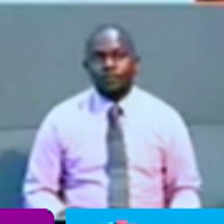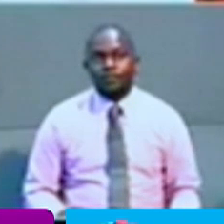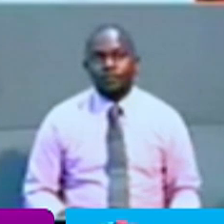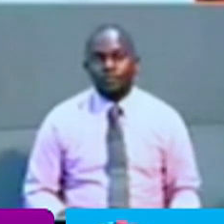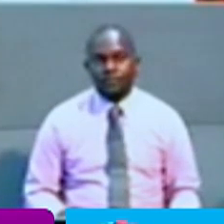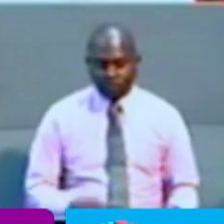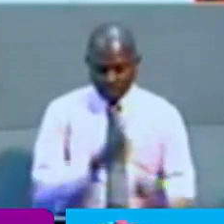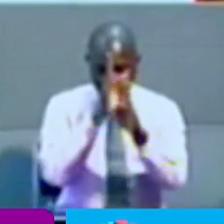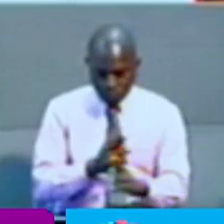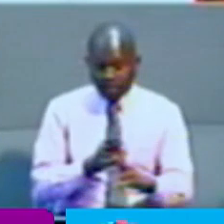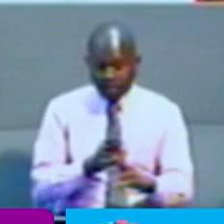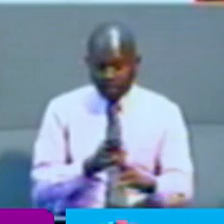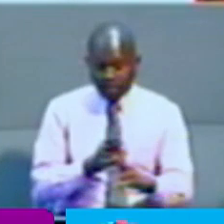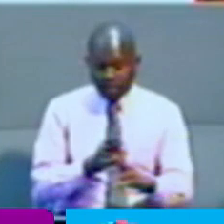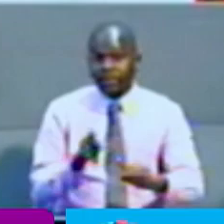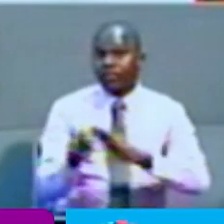The Right Honourable Prime Minister